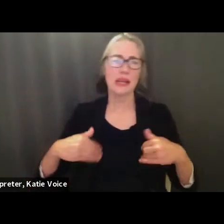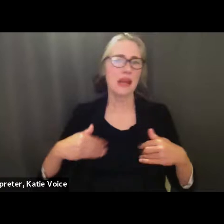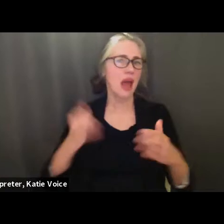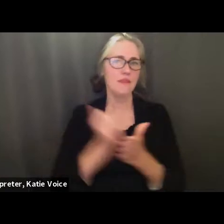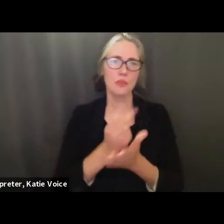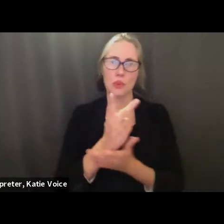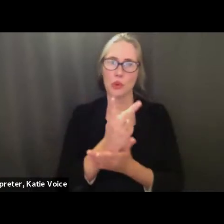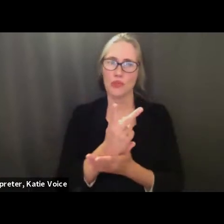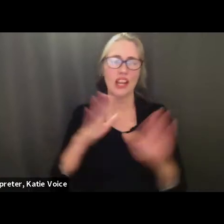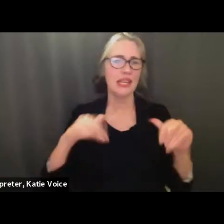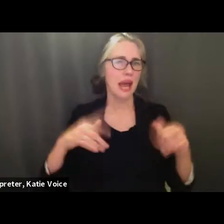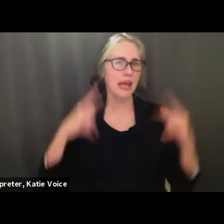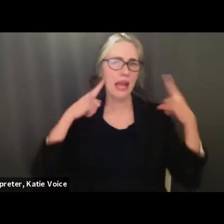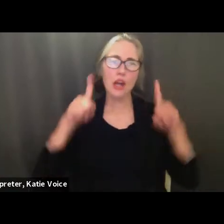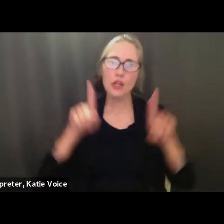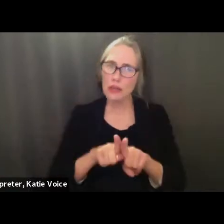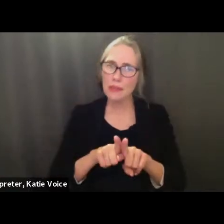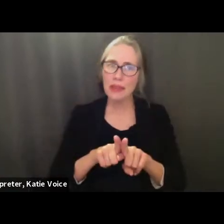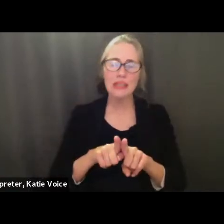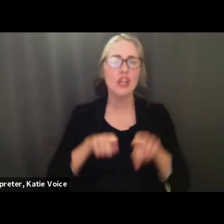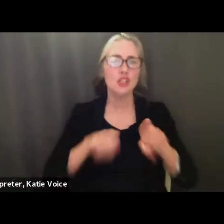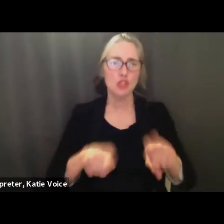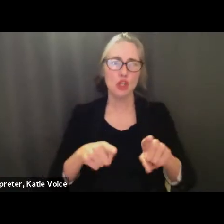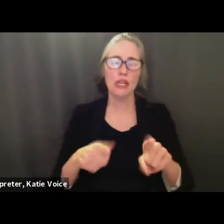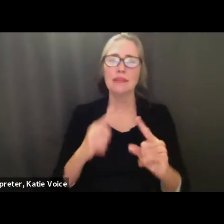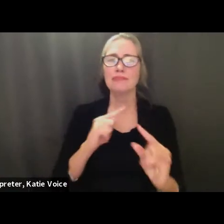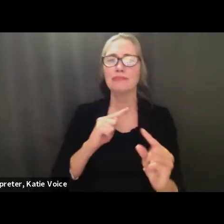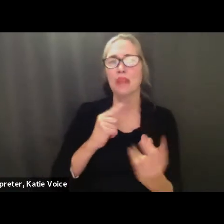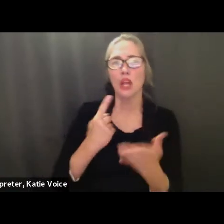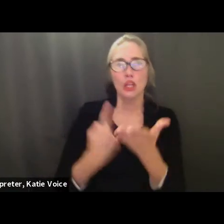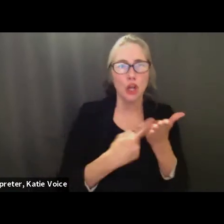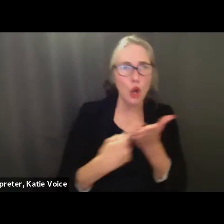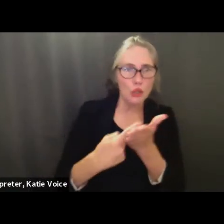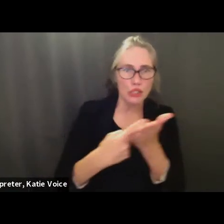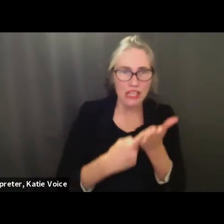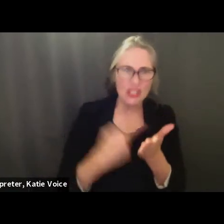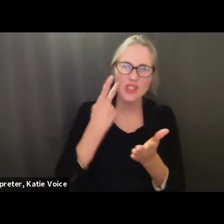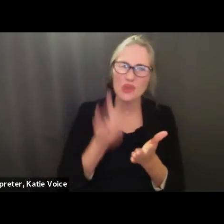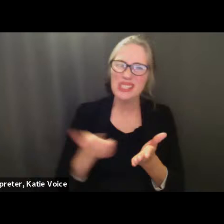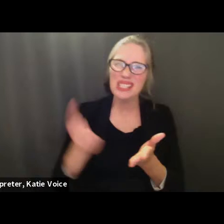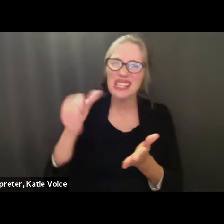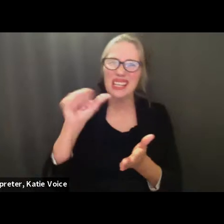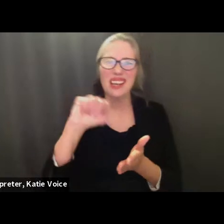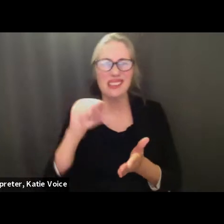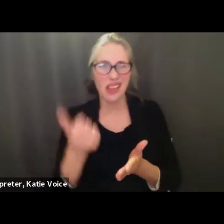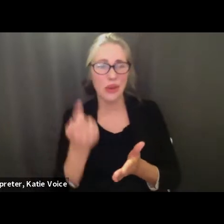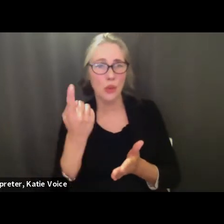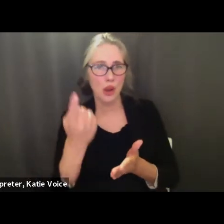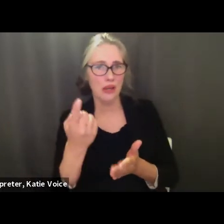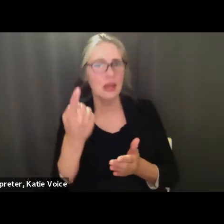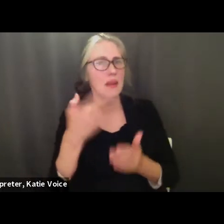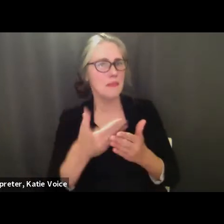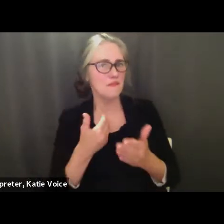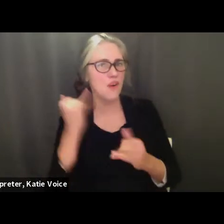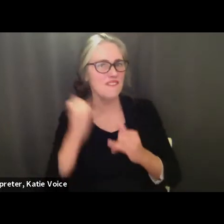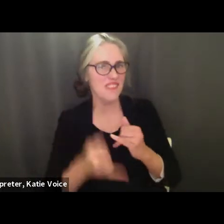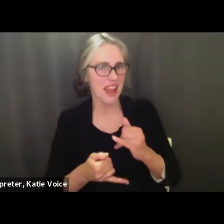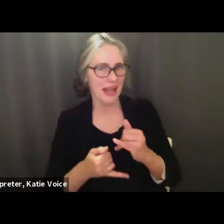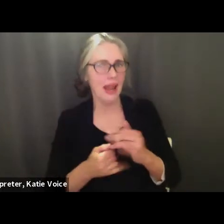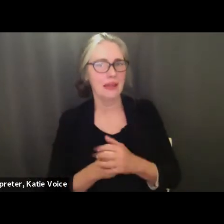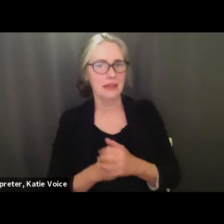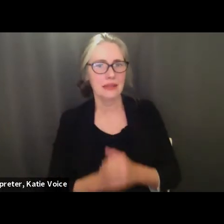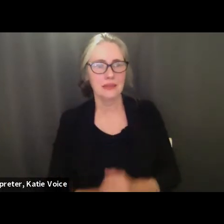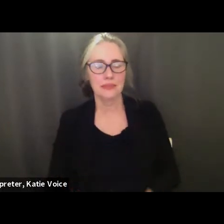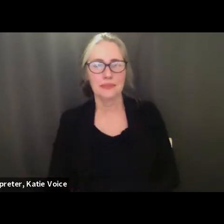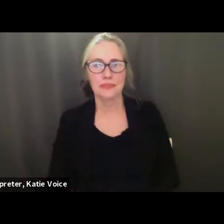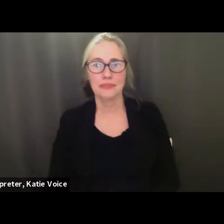not reached an agreement with negotiations, so you will be seeing another one come once we have finalized negotiations.